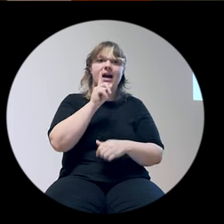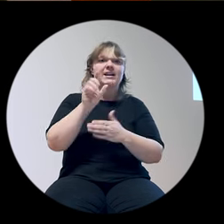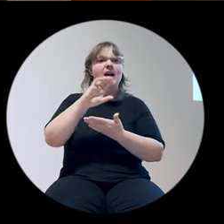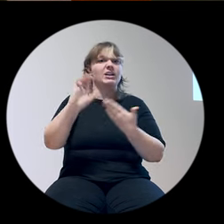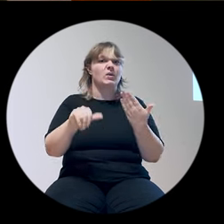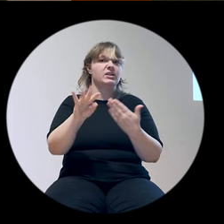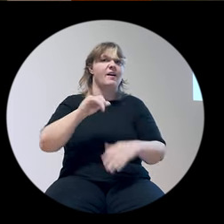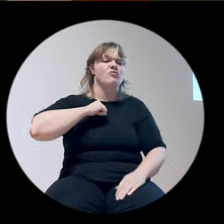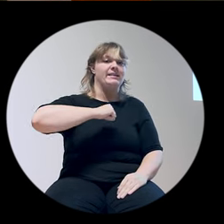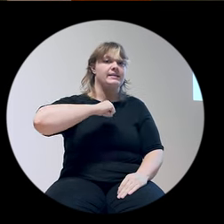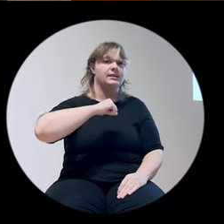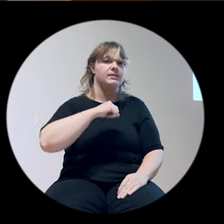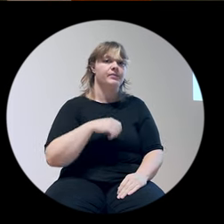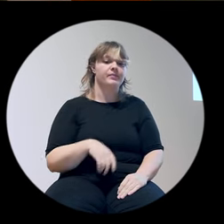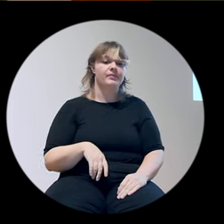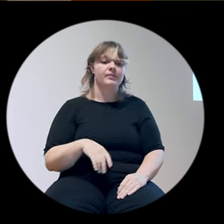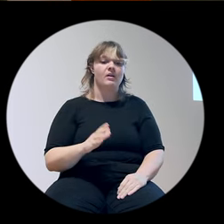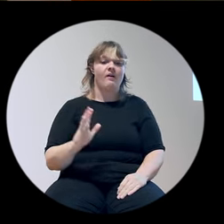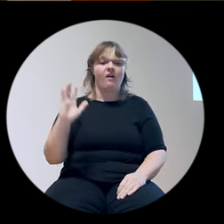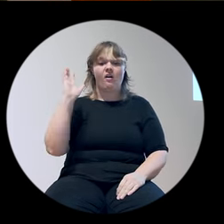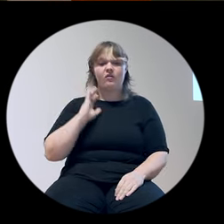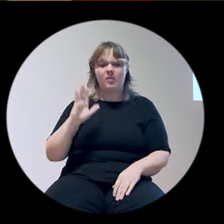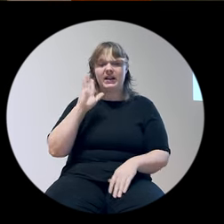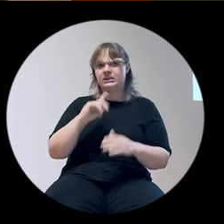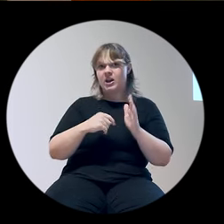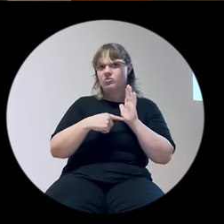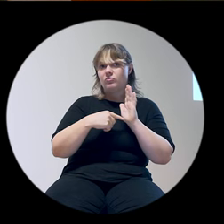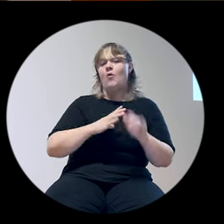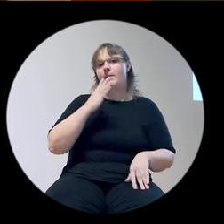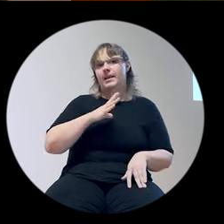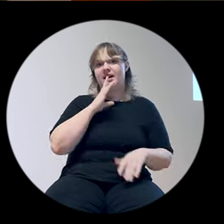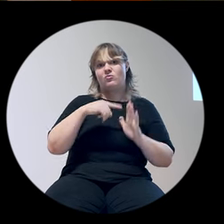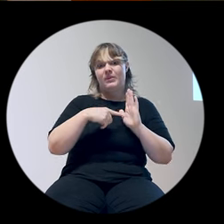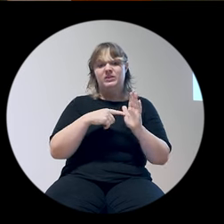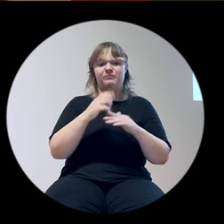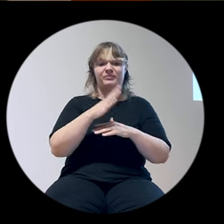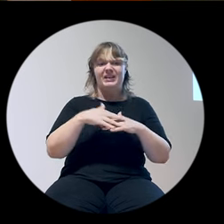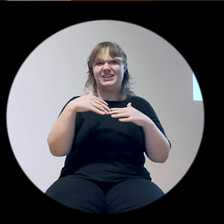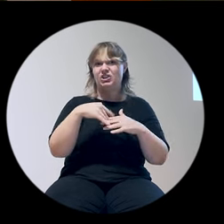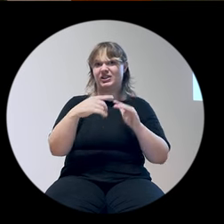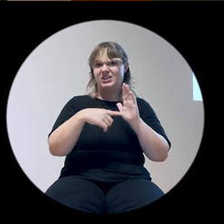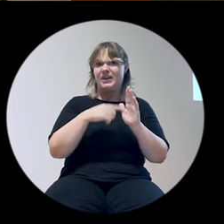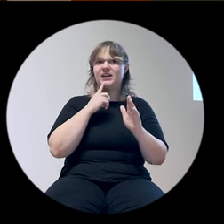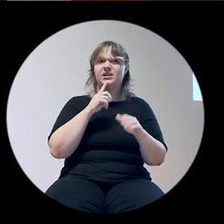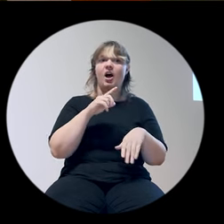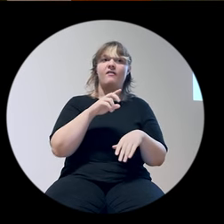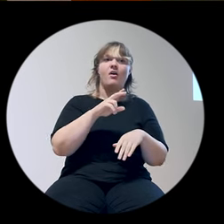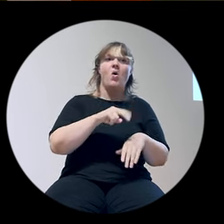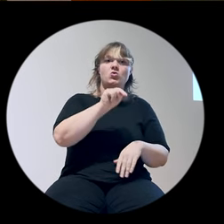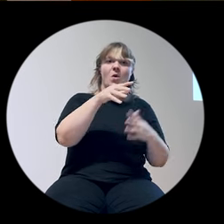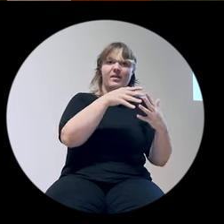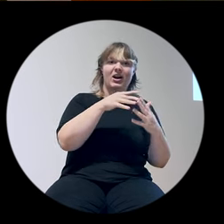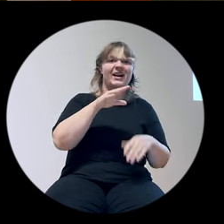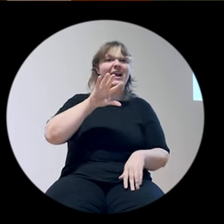resistance. Formally, the work references museum displays of Indigenous North American and African basketry,